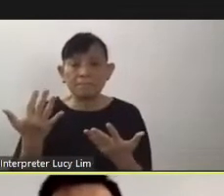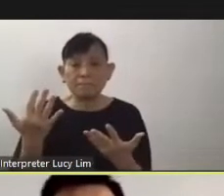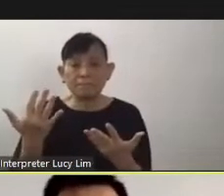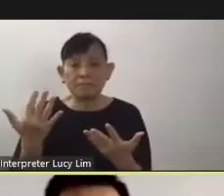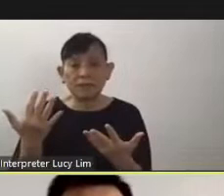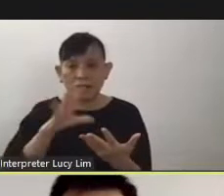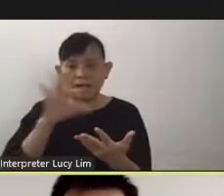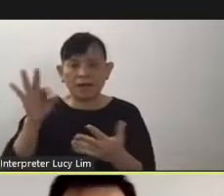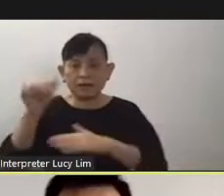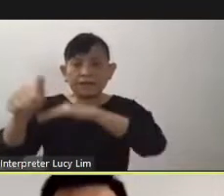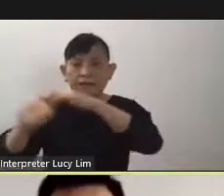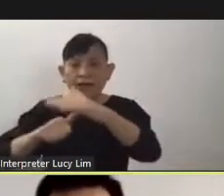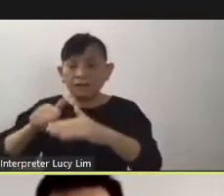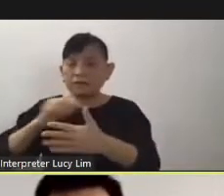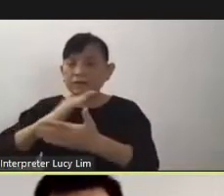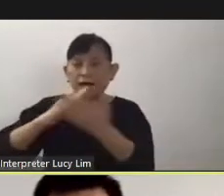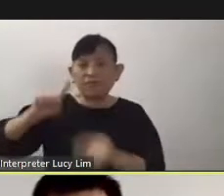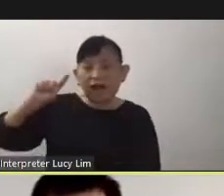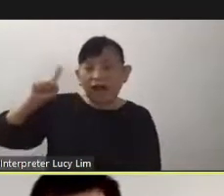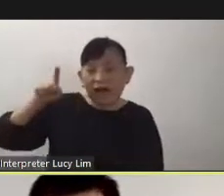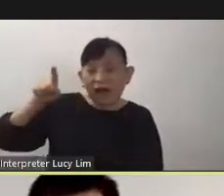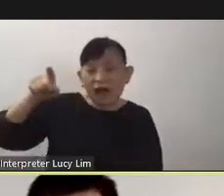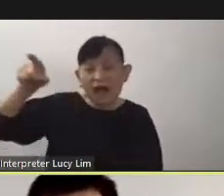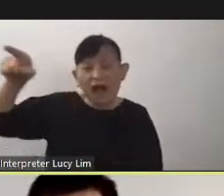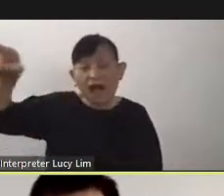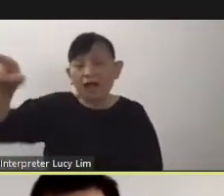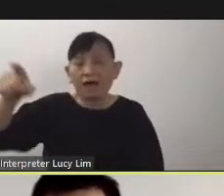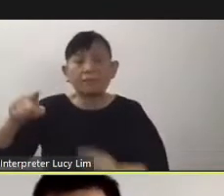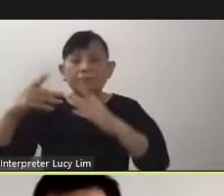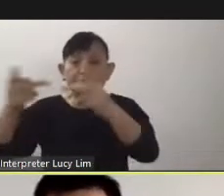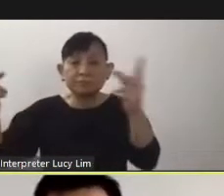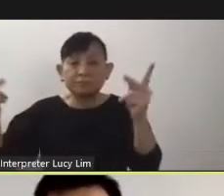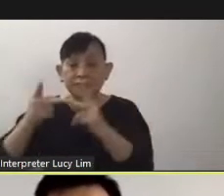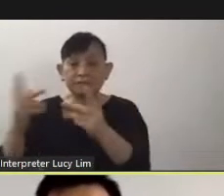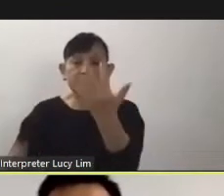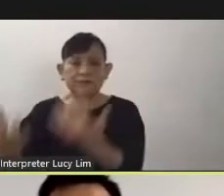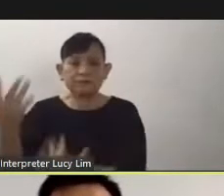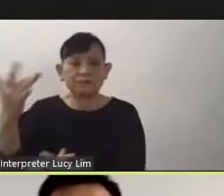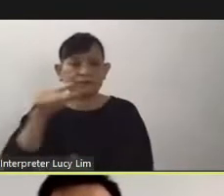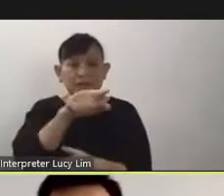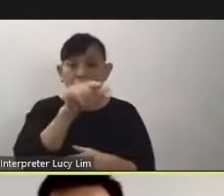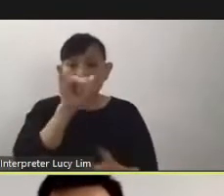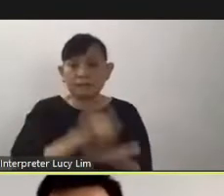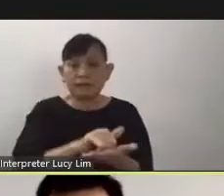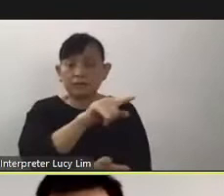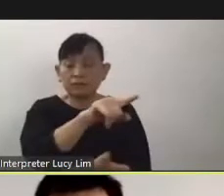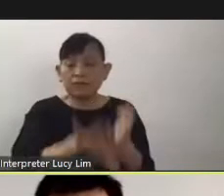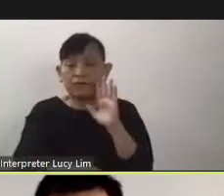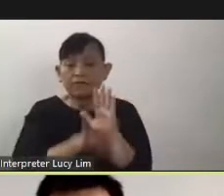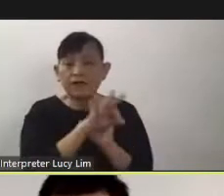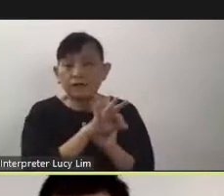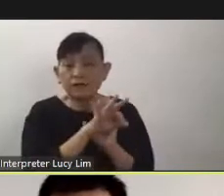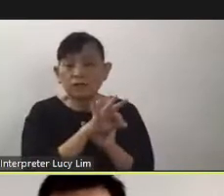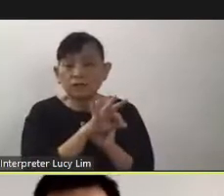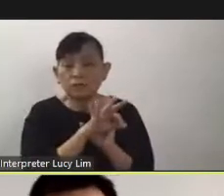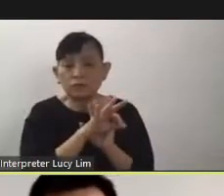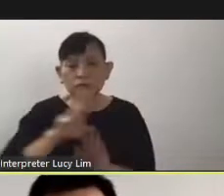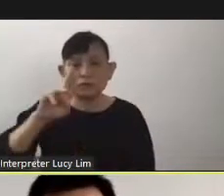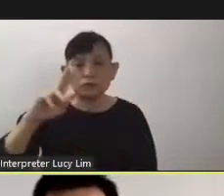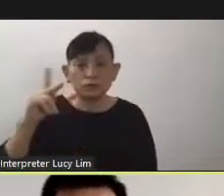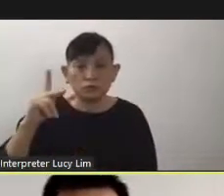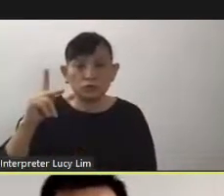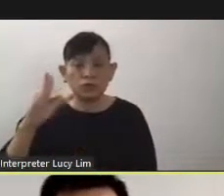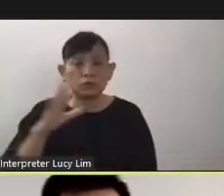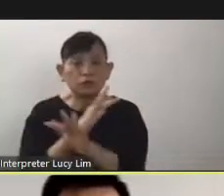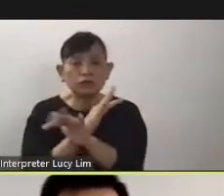building. In a rural area, they would just burn it. And this one, this is a plastic we found. We found it from UK, from Germany,